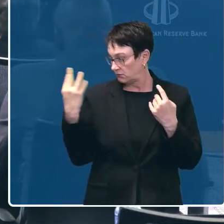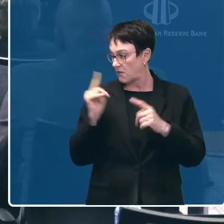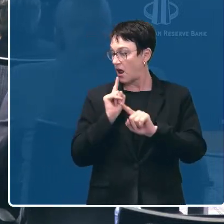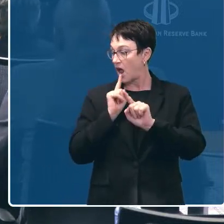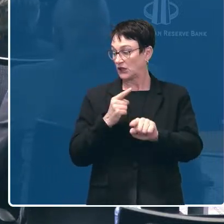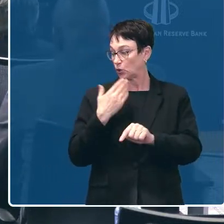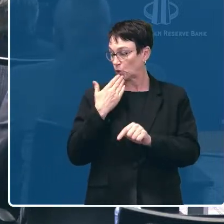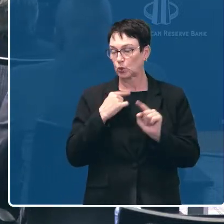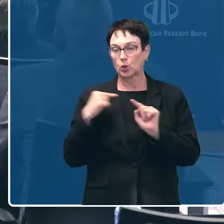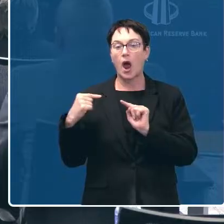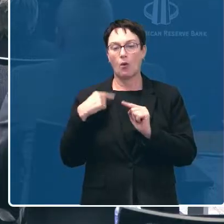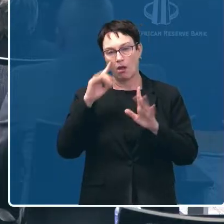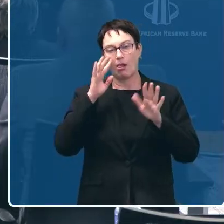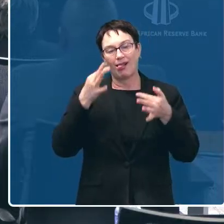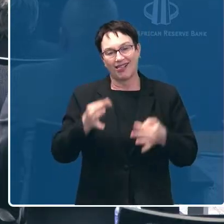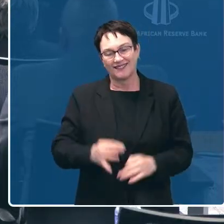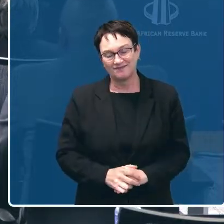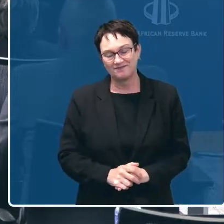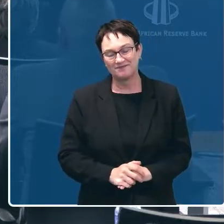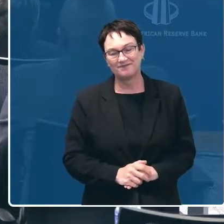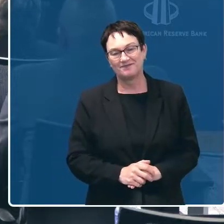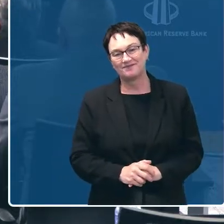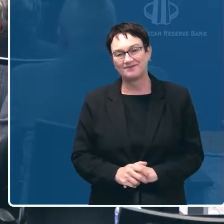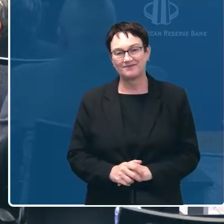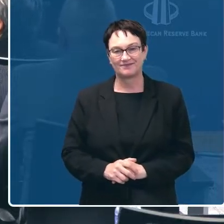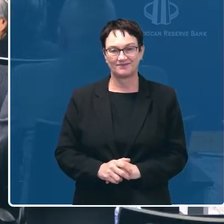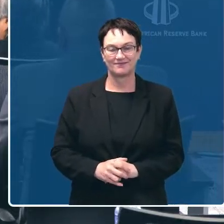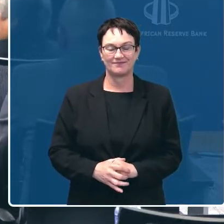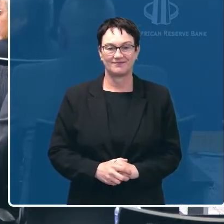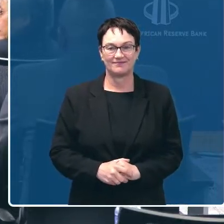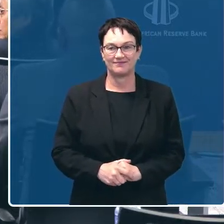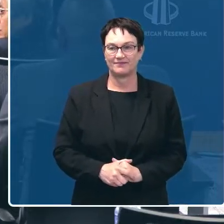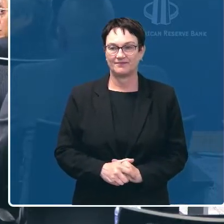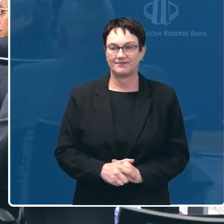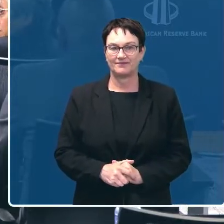to the questions.